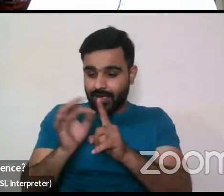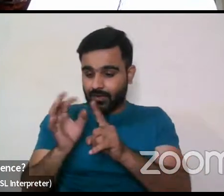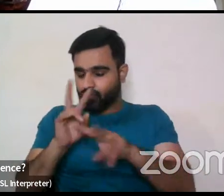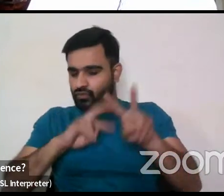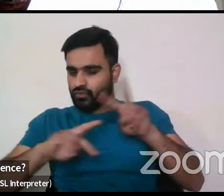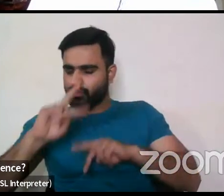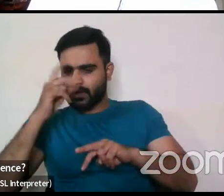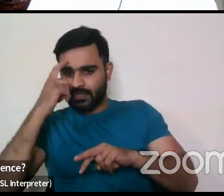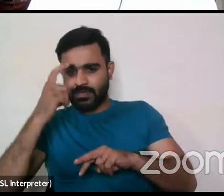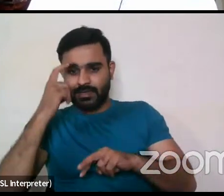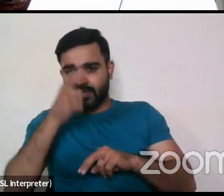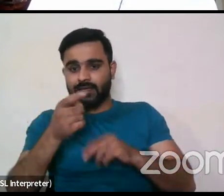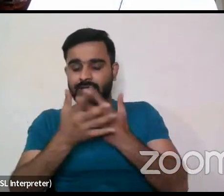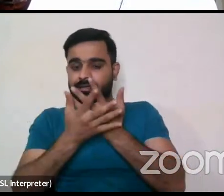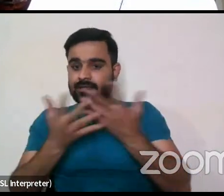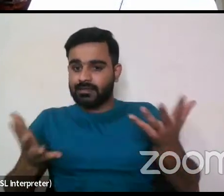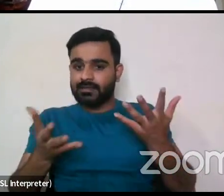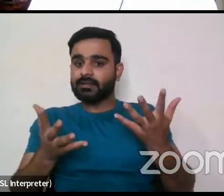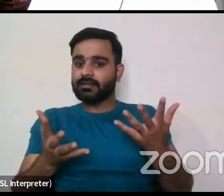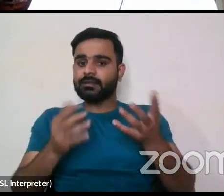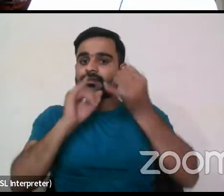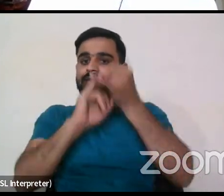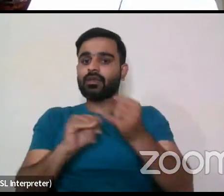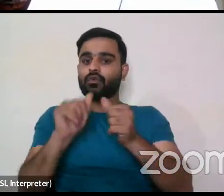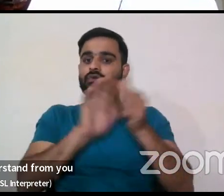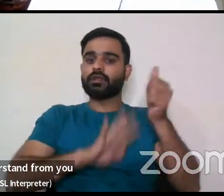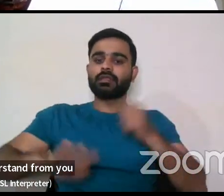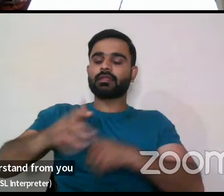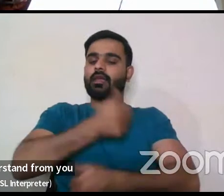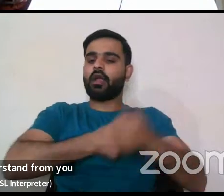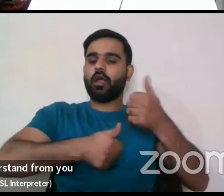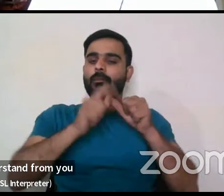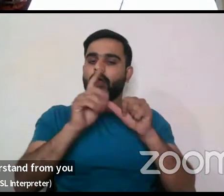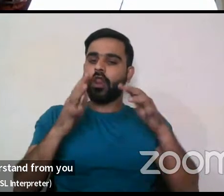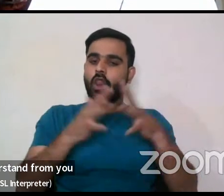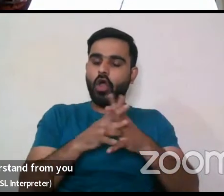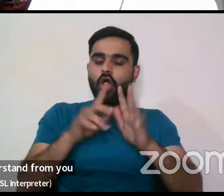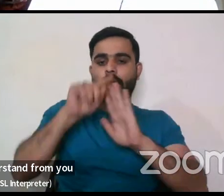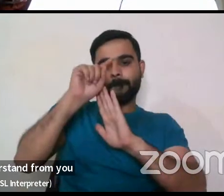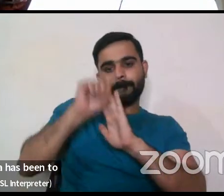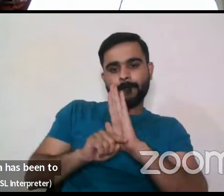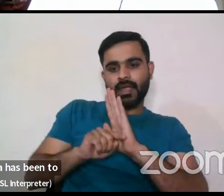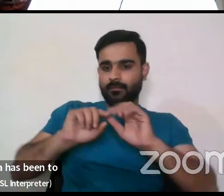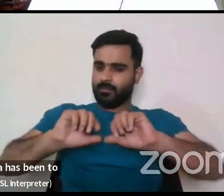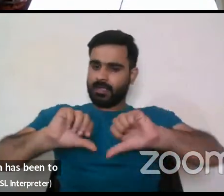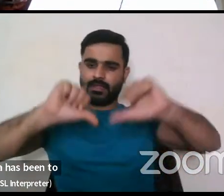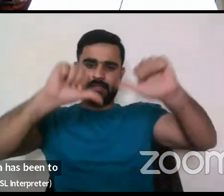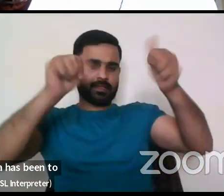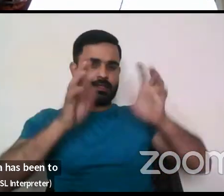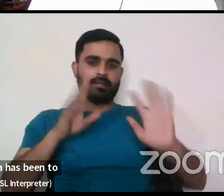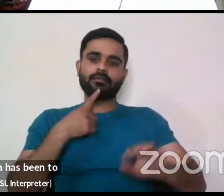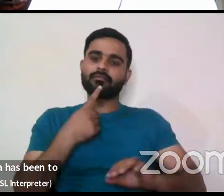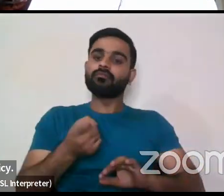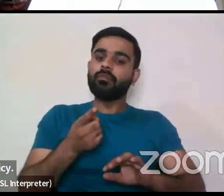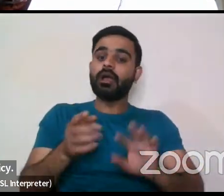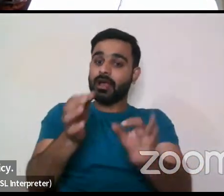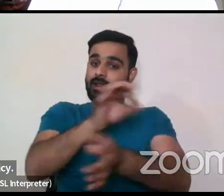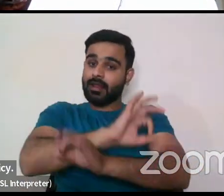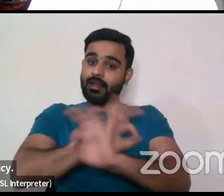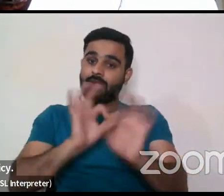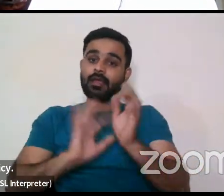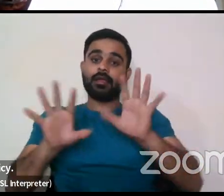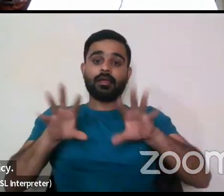think South Asia has been to competition law and policy? I'm not talking again about success, but simply in terms of the readiness to